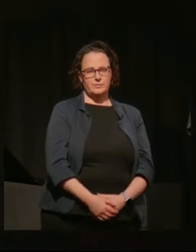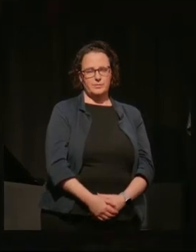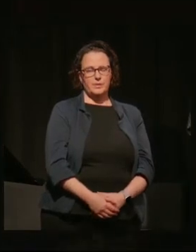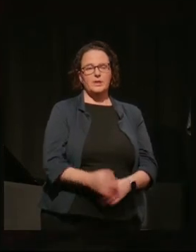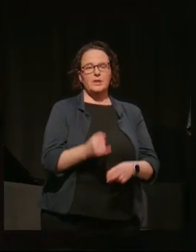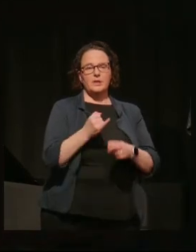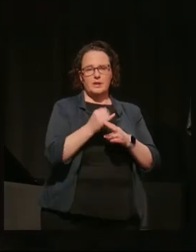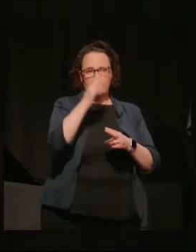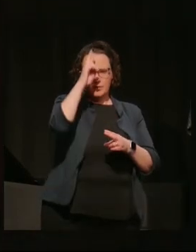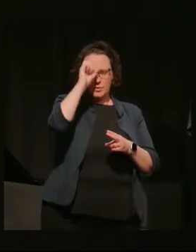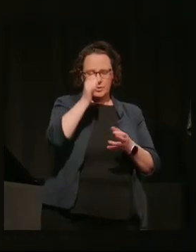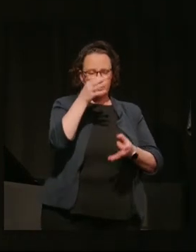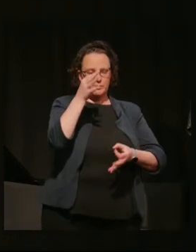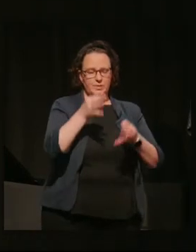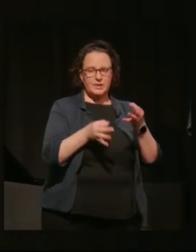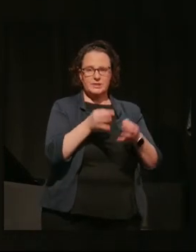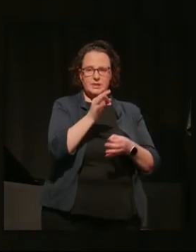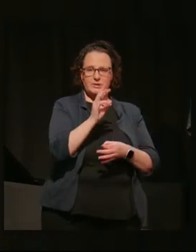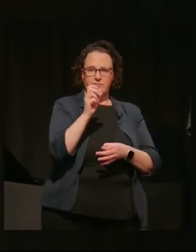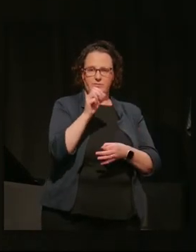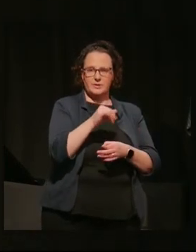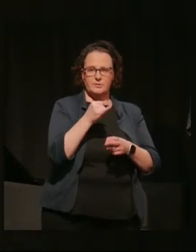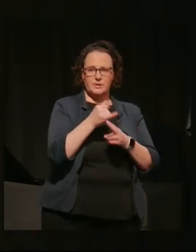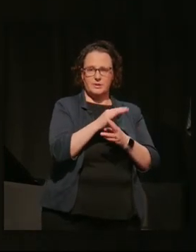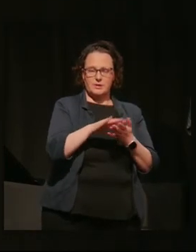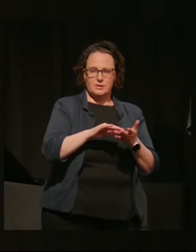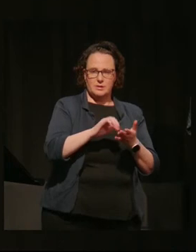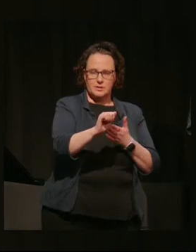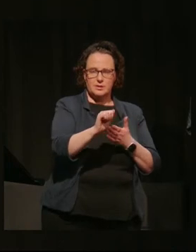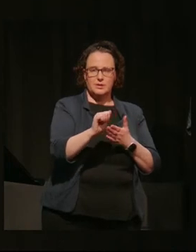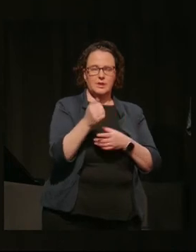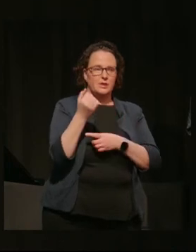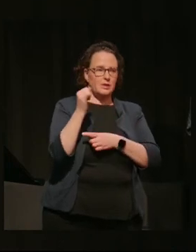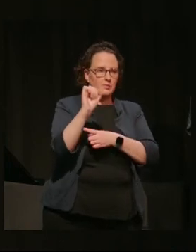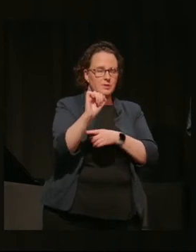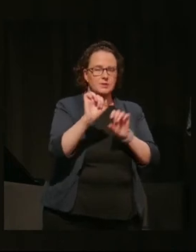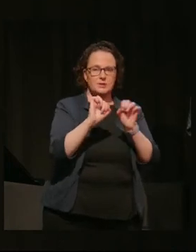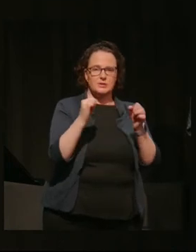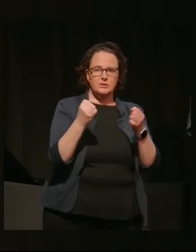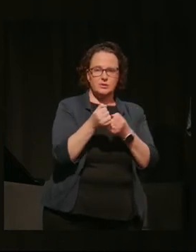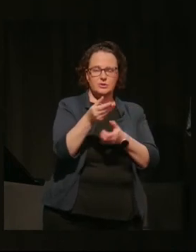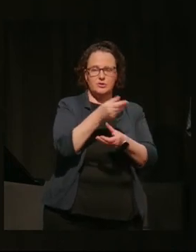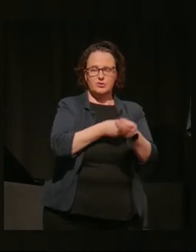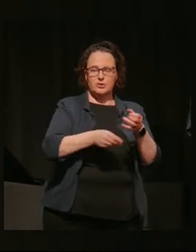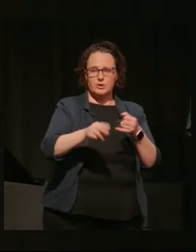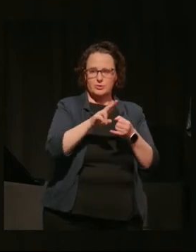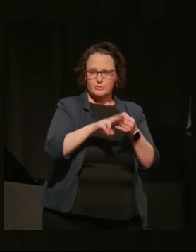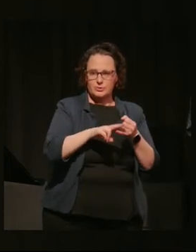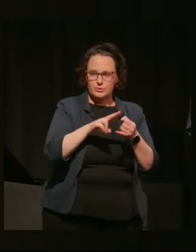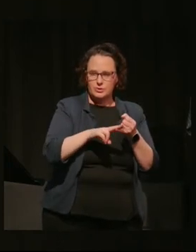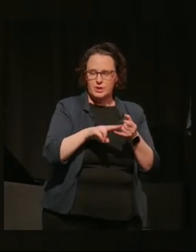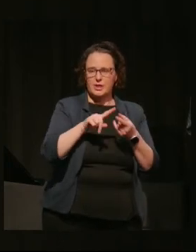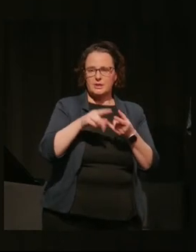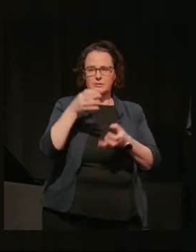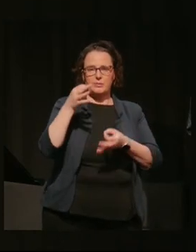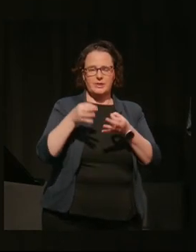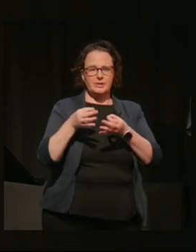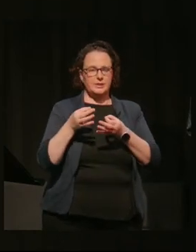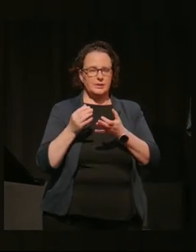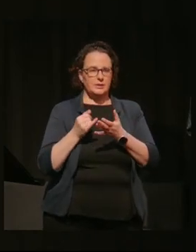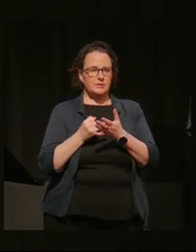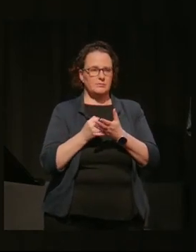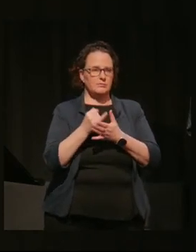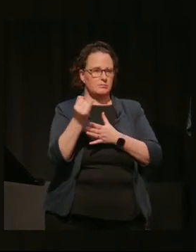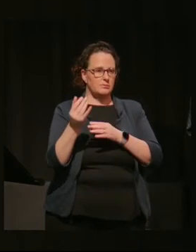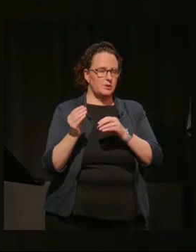In memory of the political victims of the Holocaust, communists, socialists, trade unionists, and political opponents of the